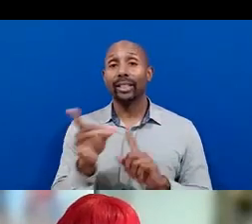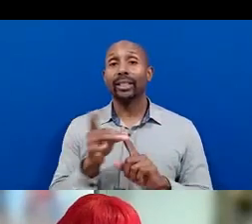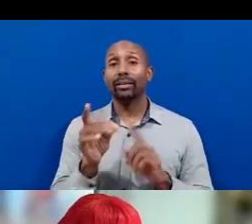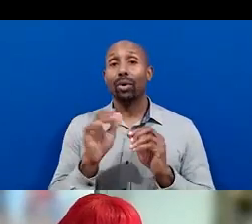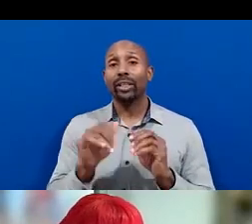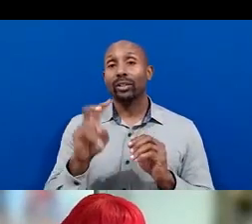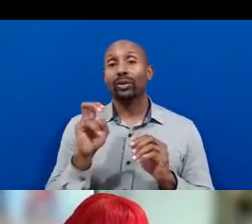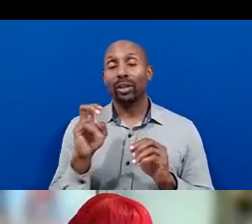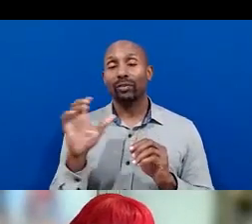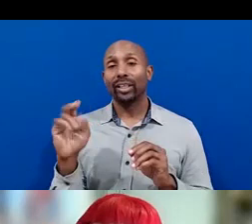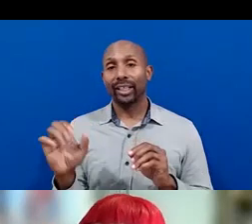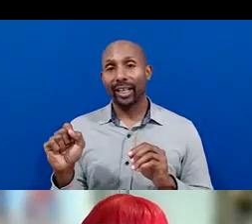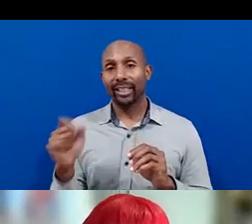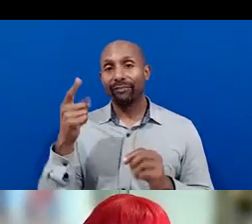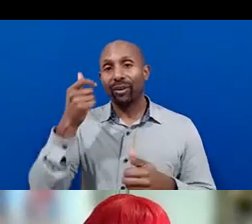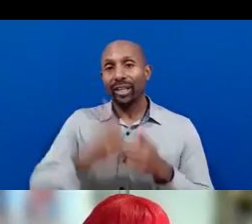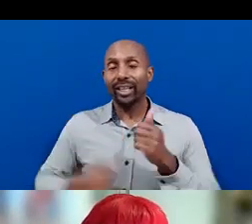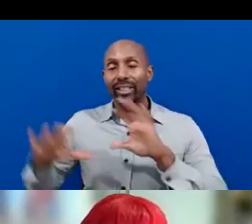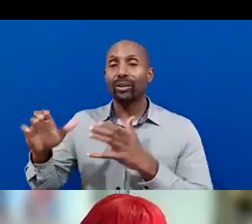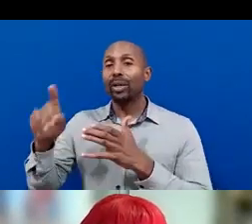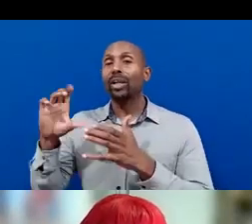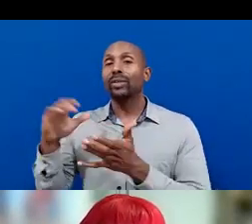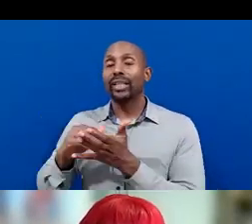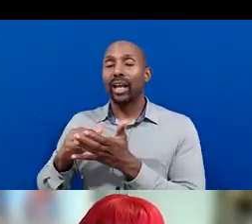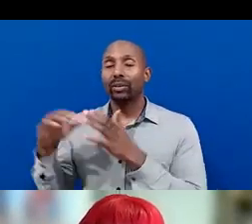100,000 residents over a 7-day period.